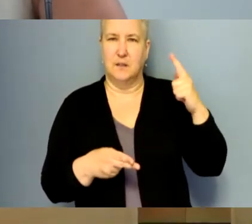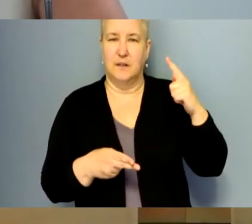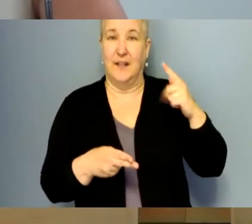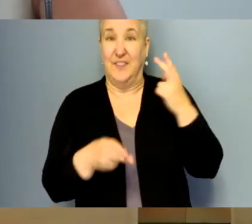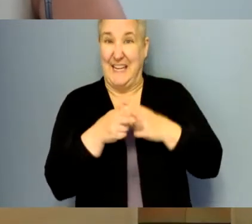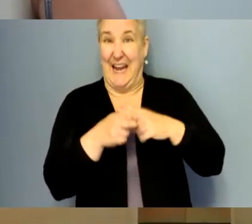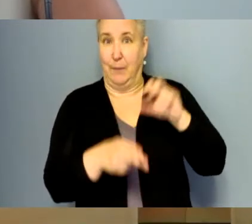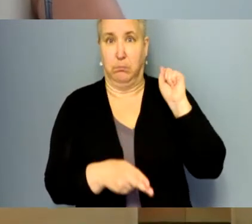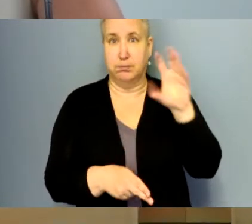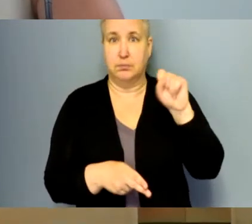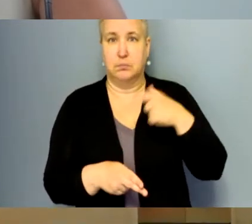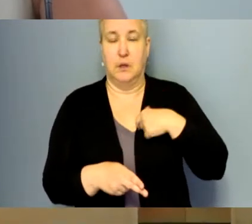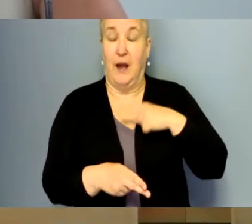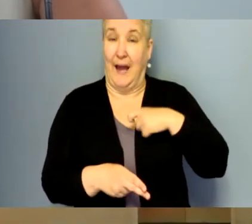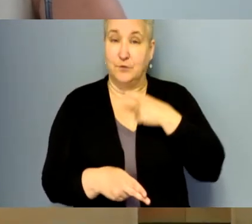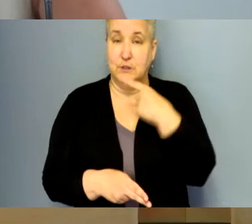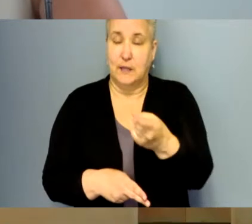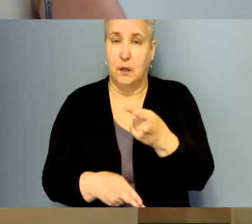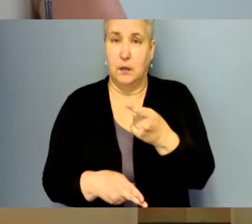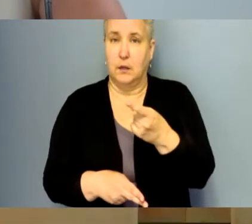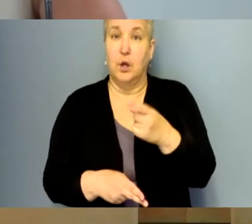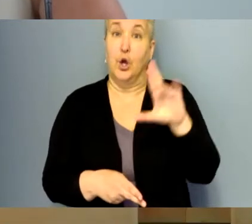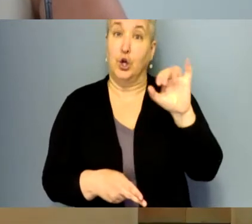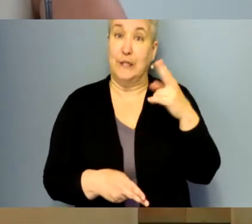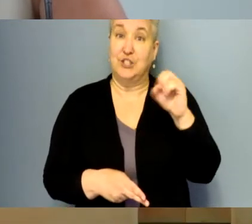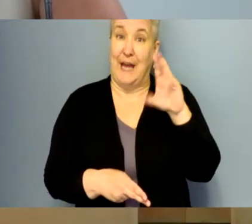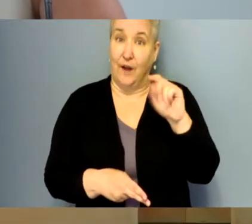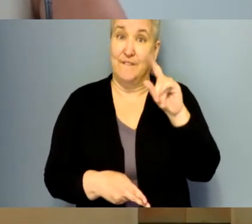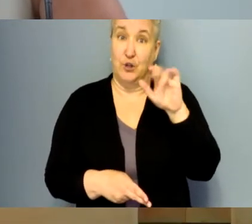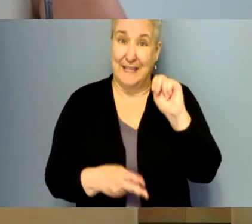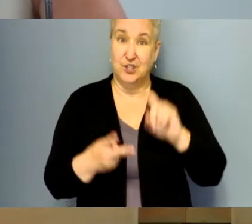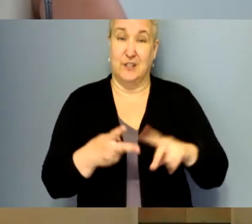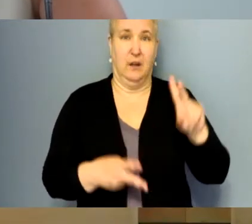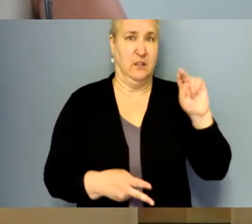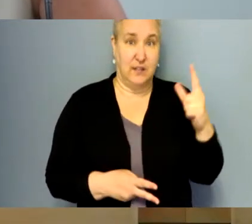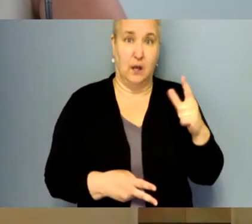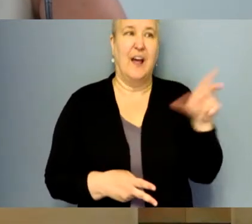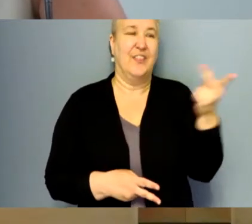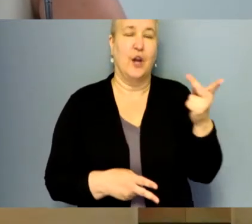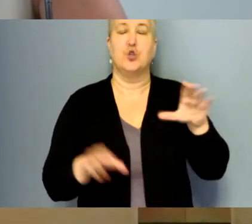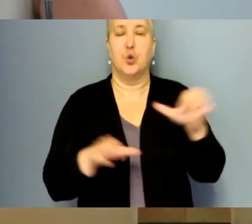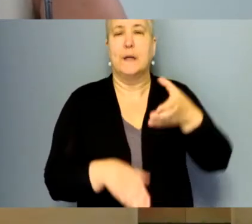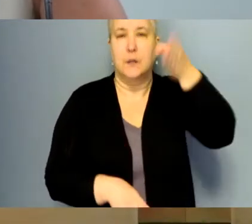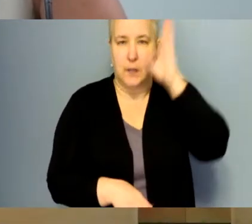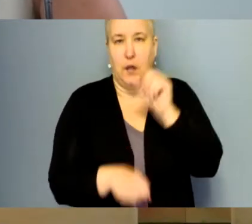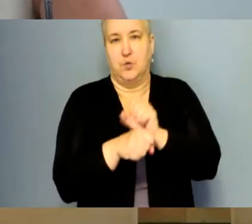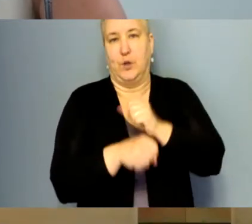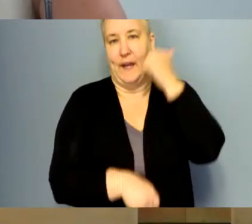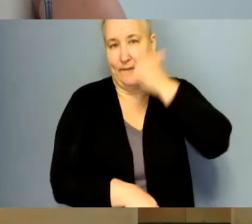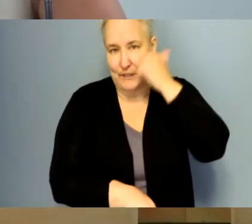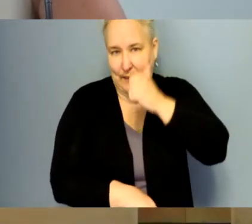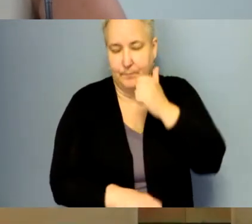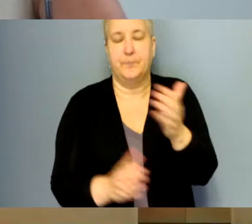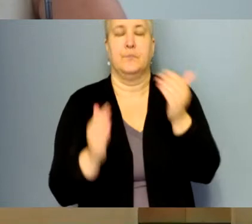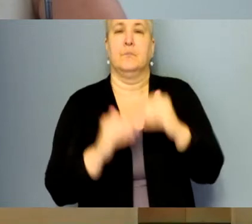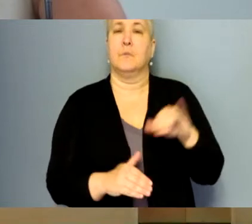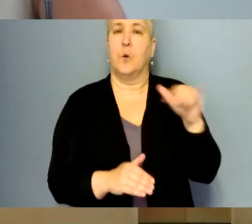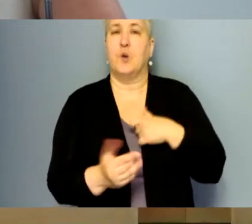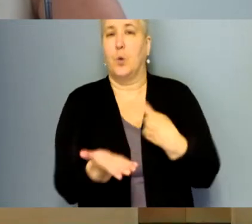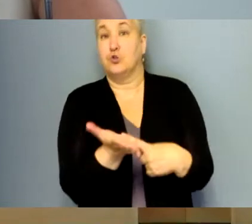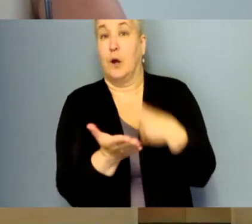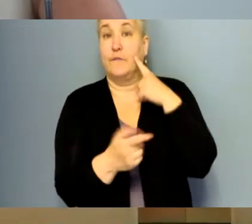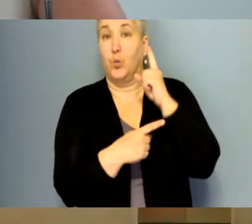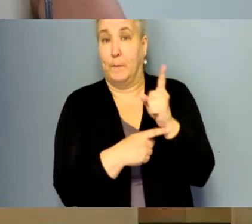out there, and I have to say Reach Out Foundation and Doug are both doing God's work every day. Also want to talk for just a minute